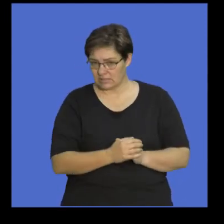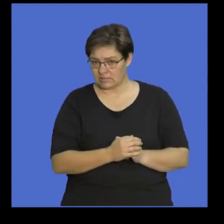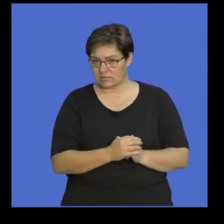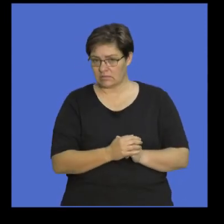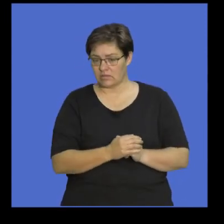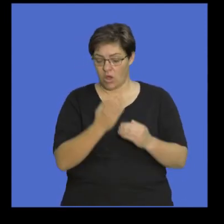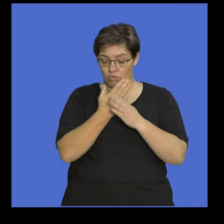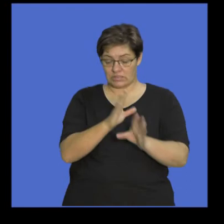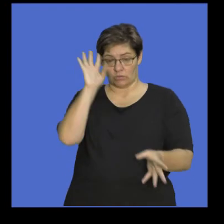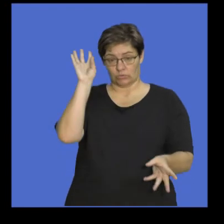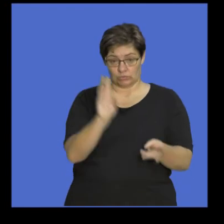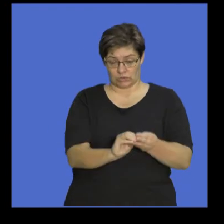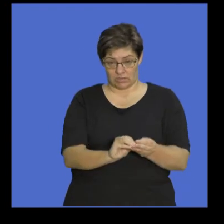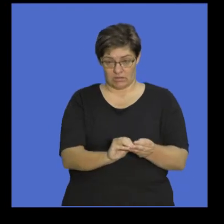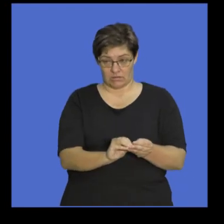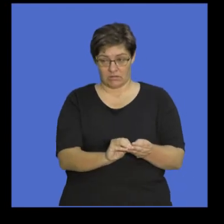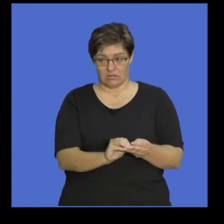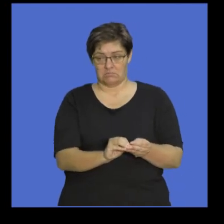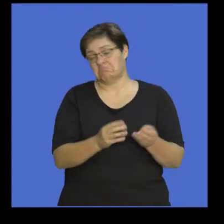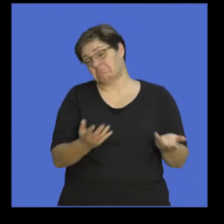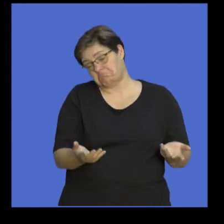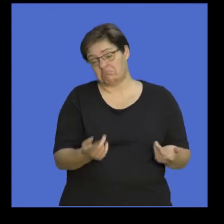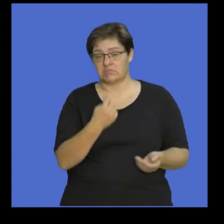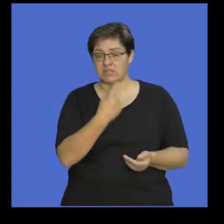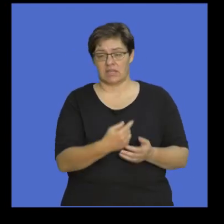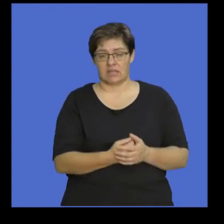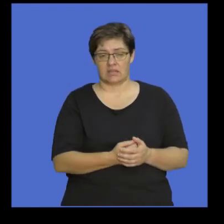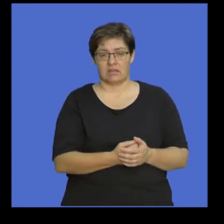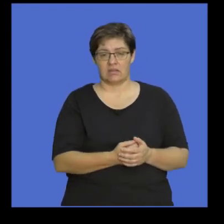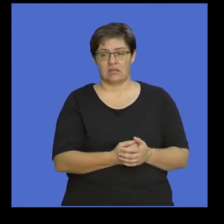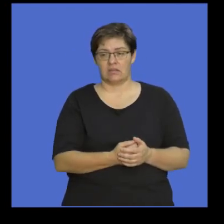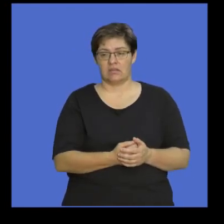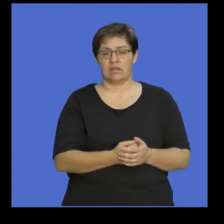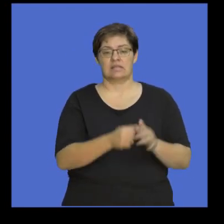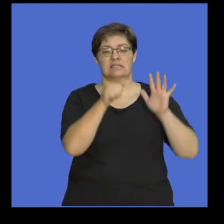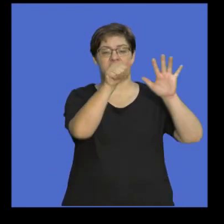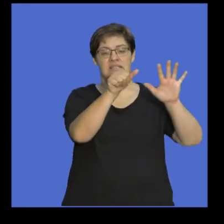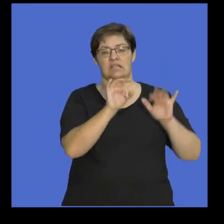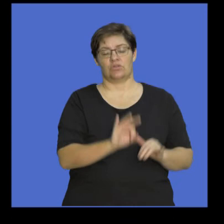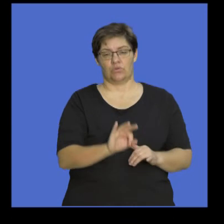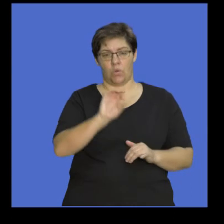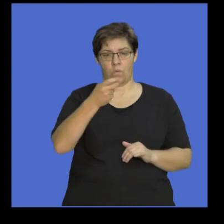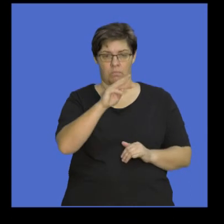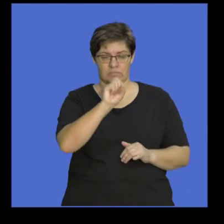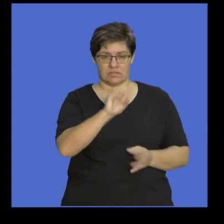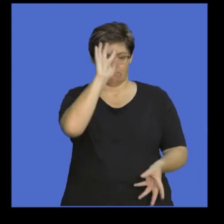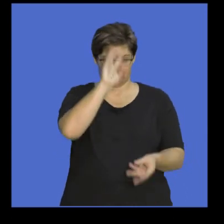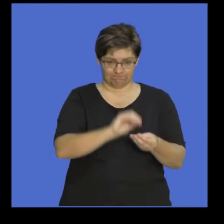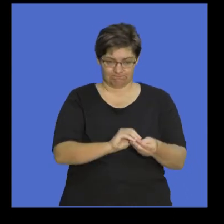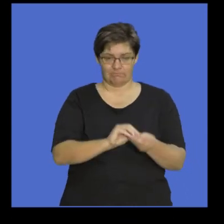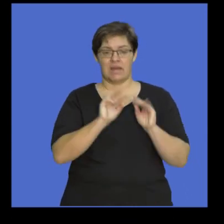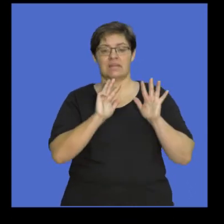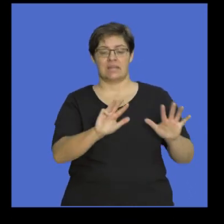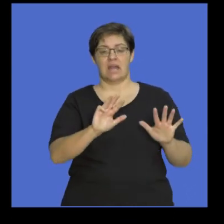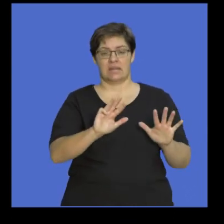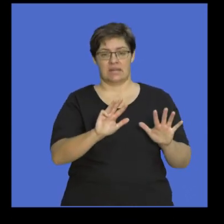total resistance, if we used, let's say for argument's sake, a resistor of 6 and 3 ohms, it will give us a total of 9. Okay,